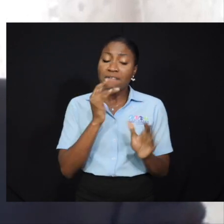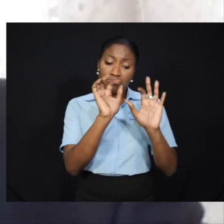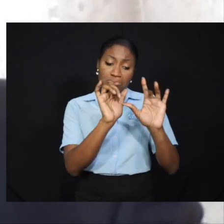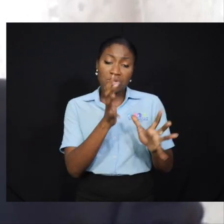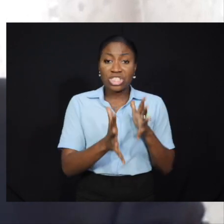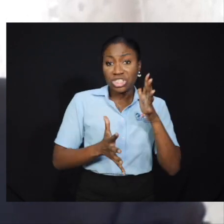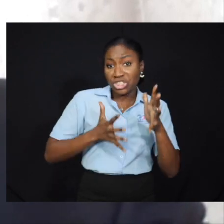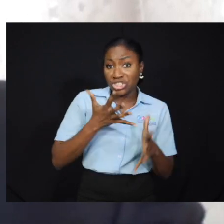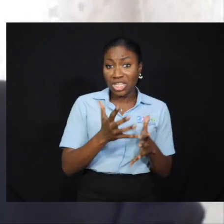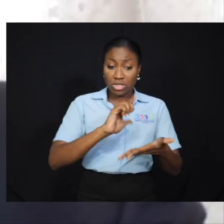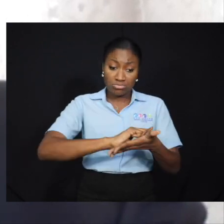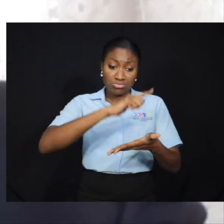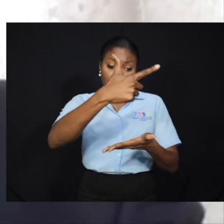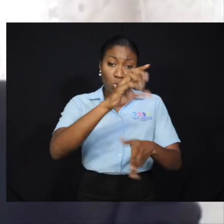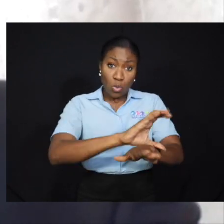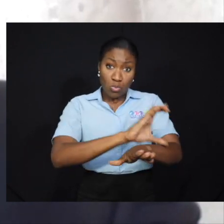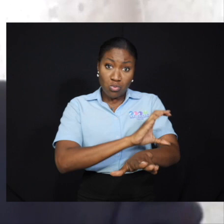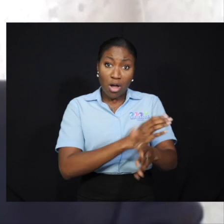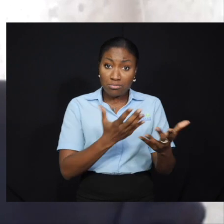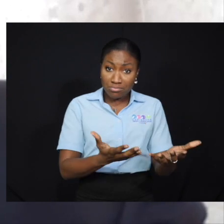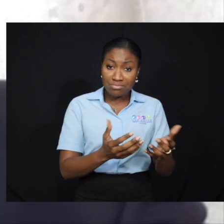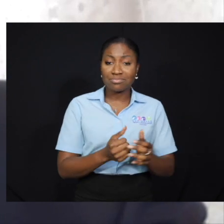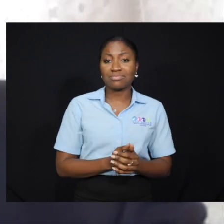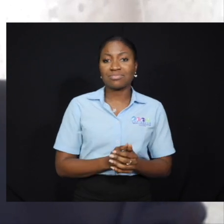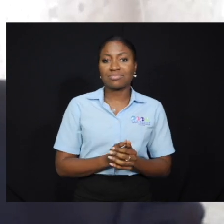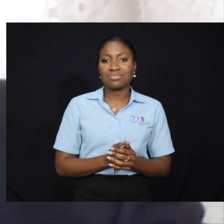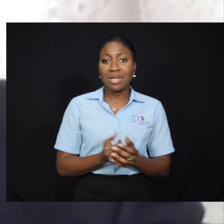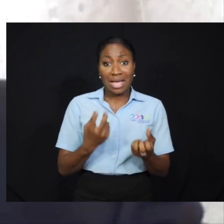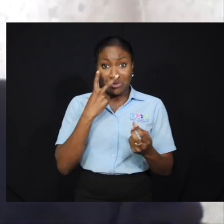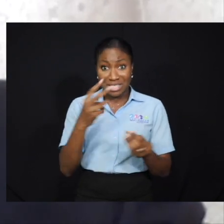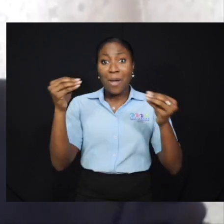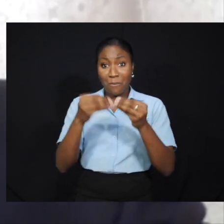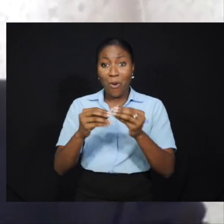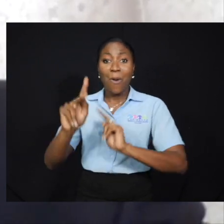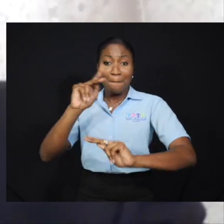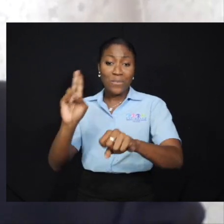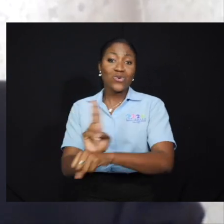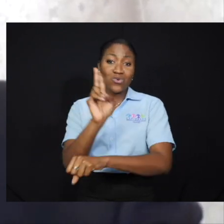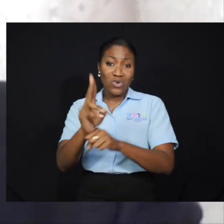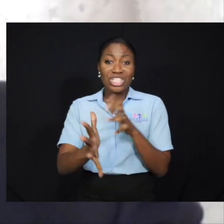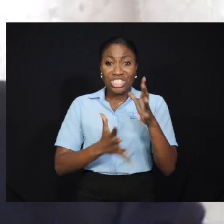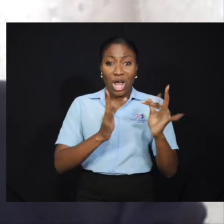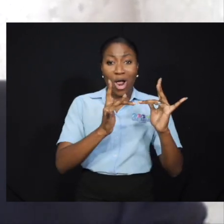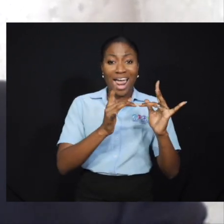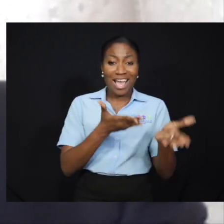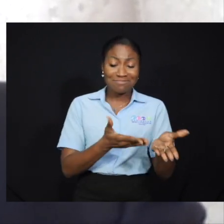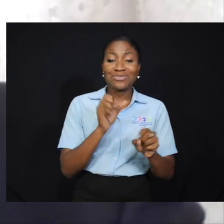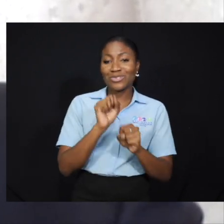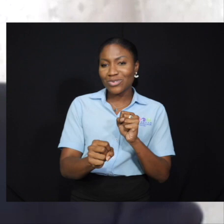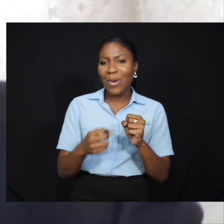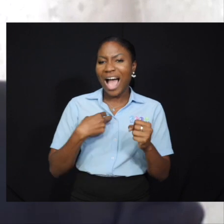you feel very comfortable, and we have seen even an increase in persons using TT Chat, we have those